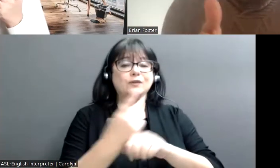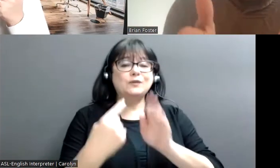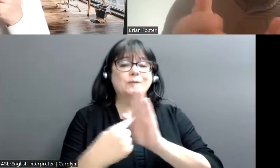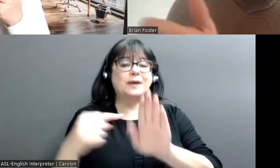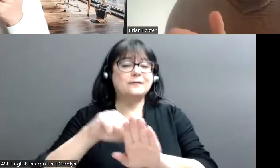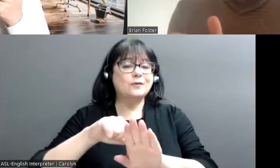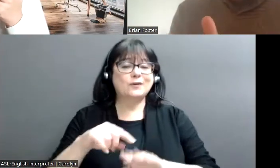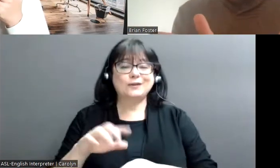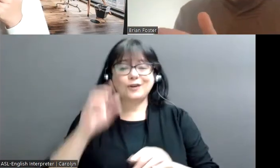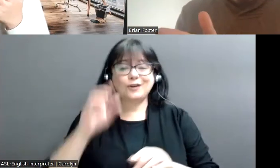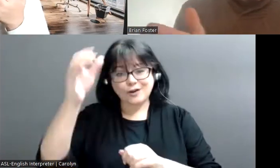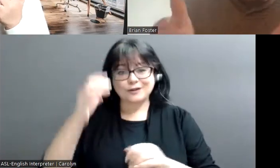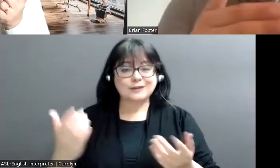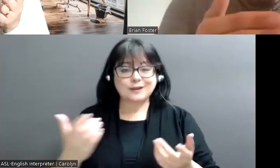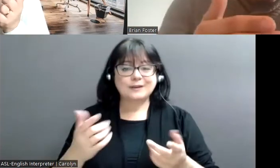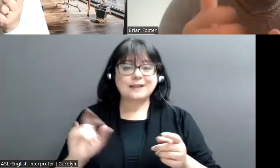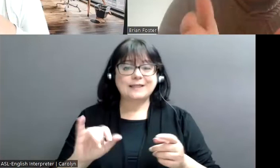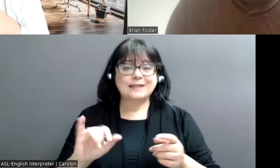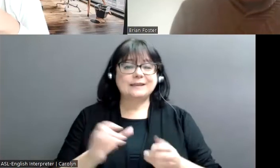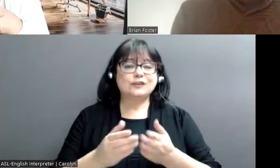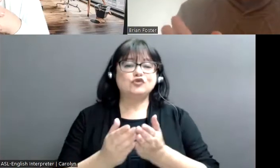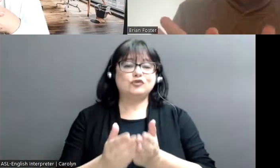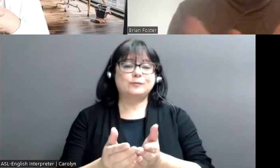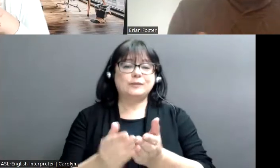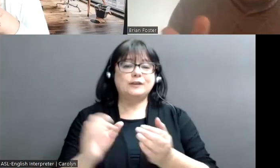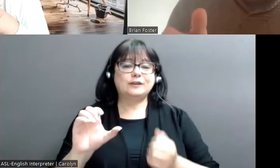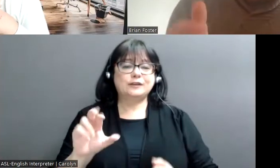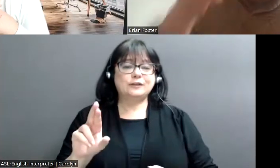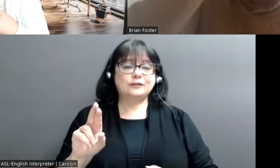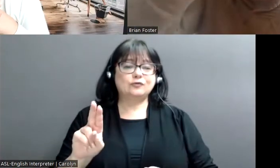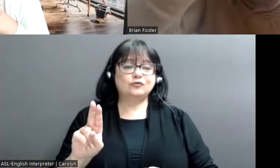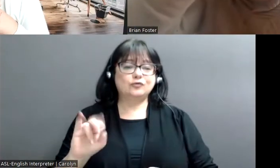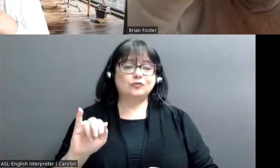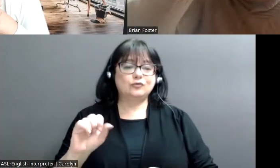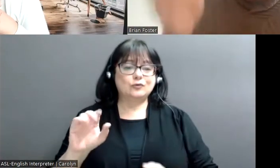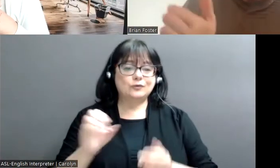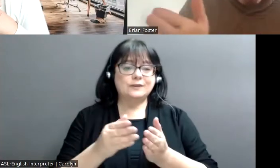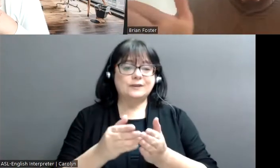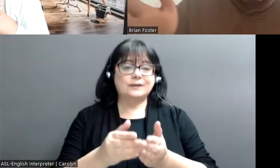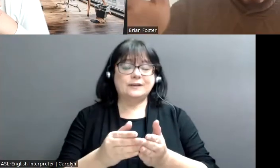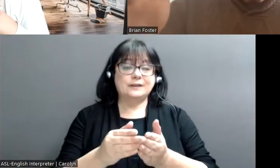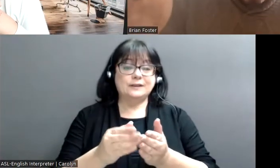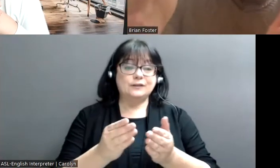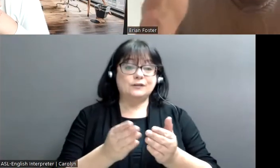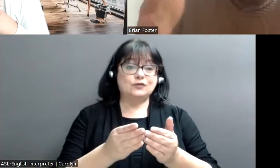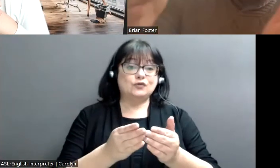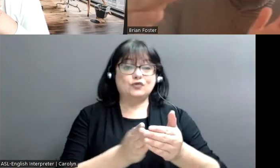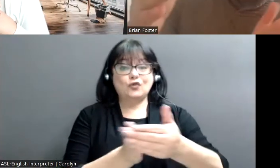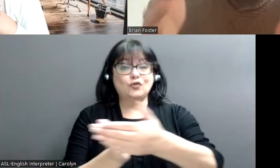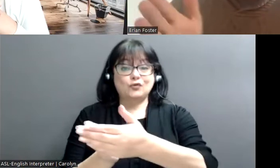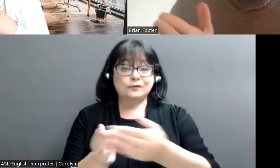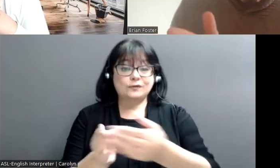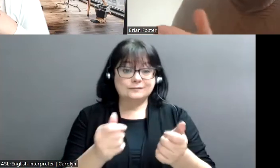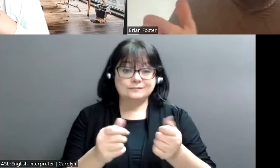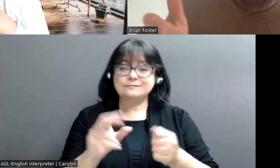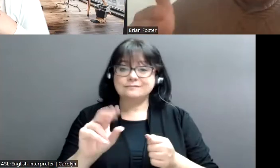right? This idea that we're going to turn it on a dime is not always how it works. It takes time to sort of move